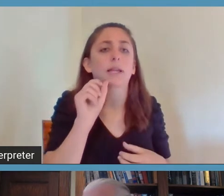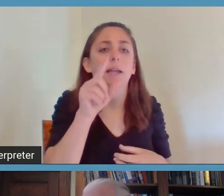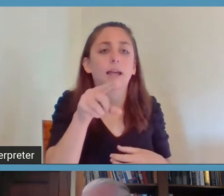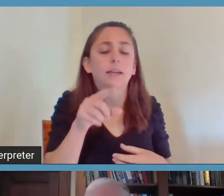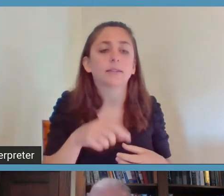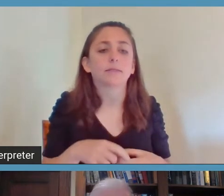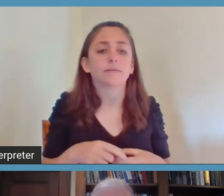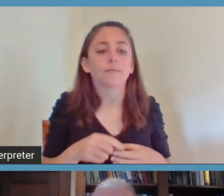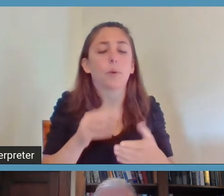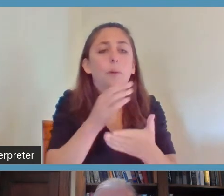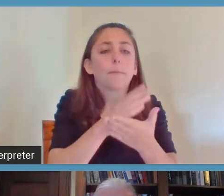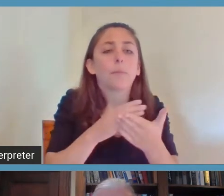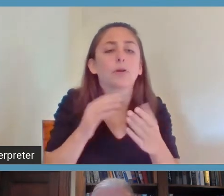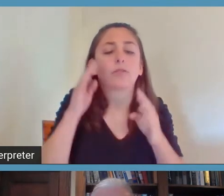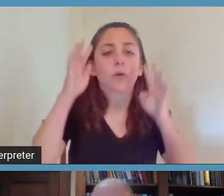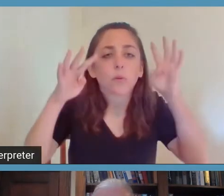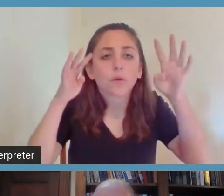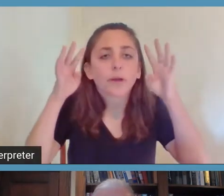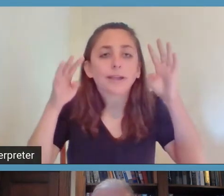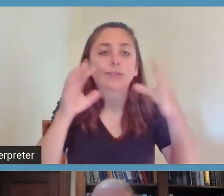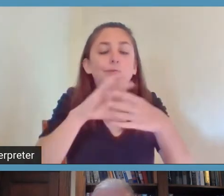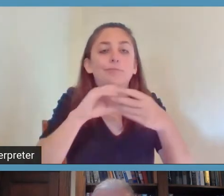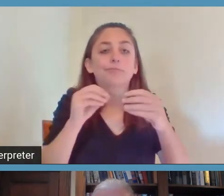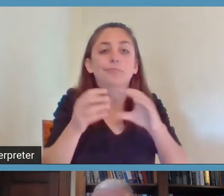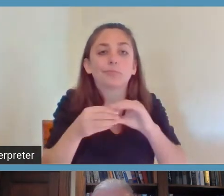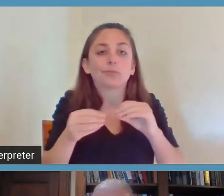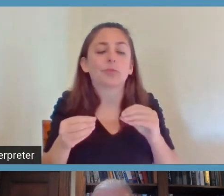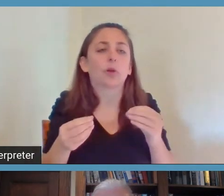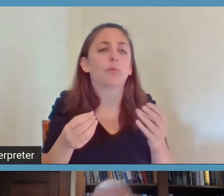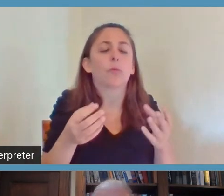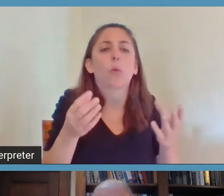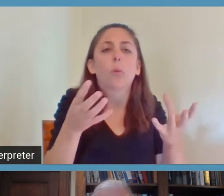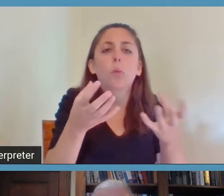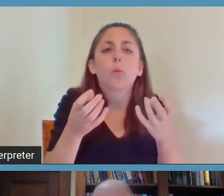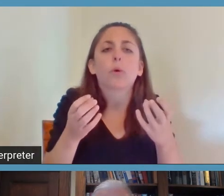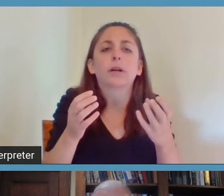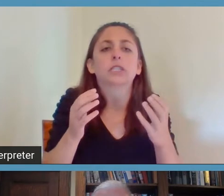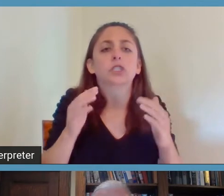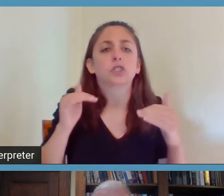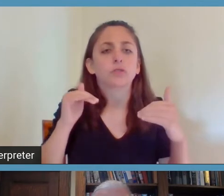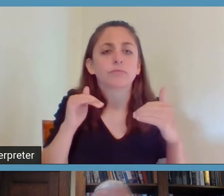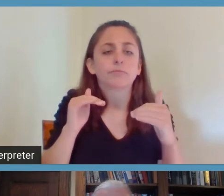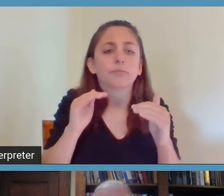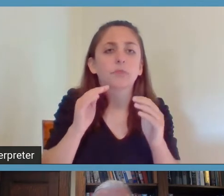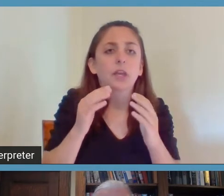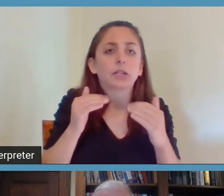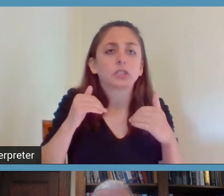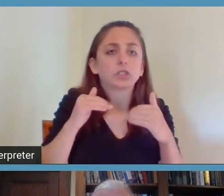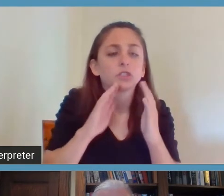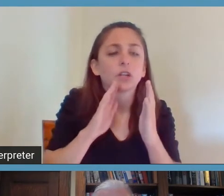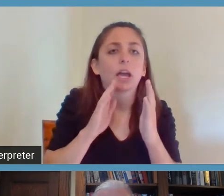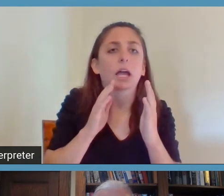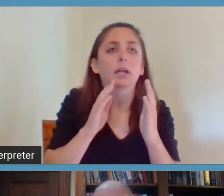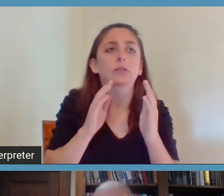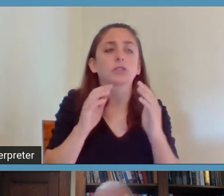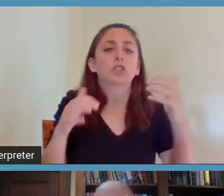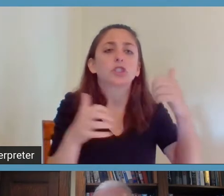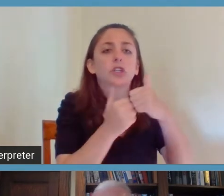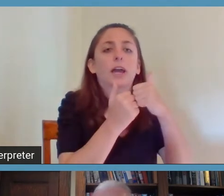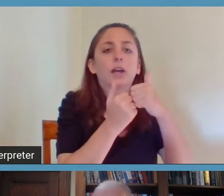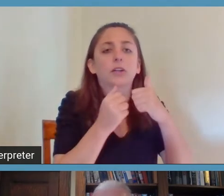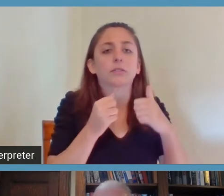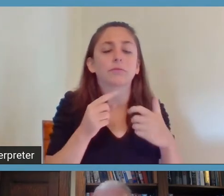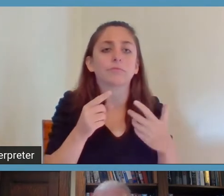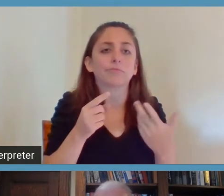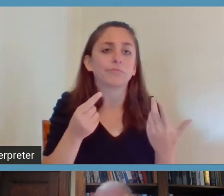creation story. What kind of hoops did you have to jump through in order to get this idea of doing a podcast approved